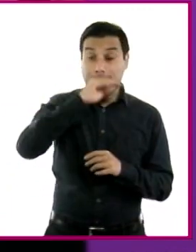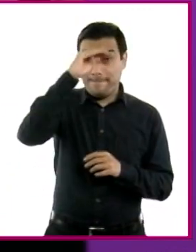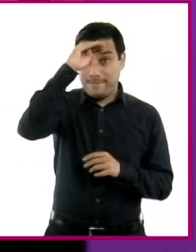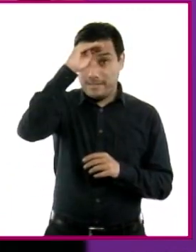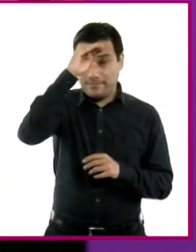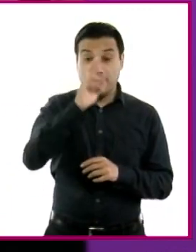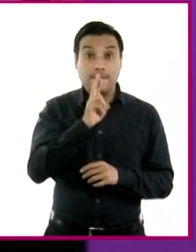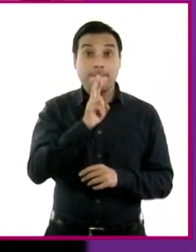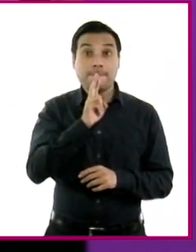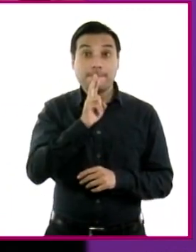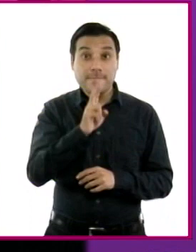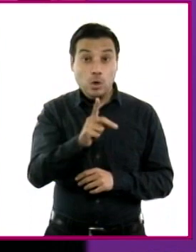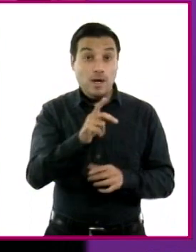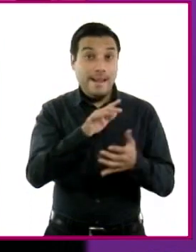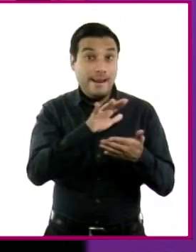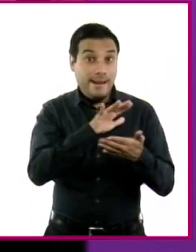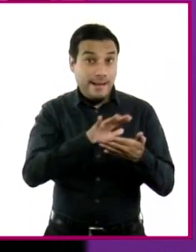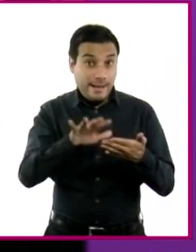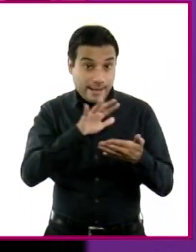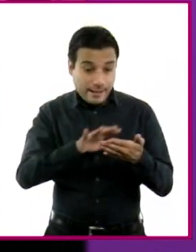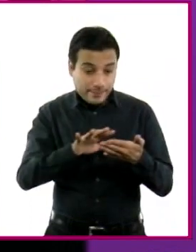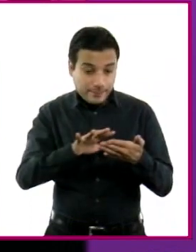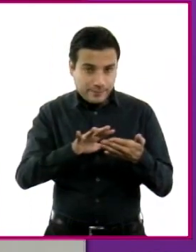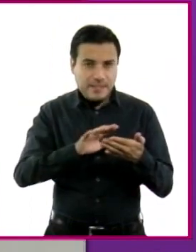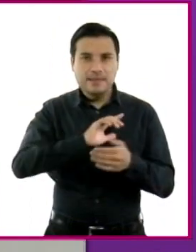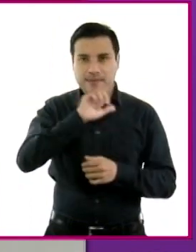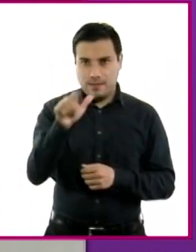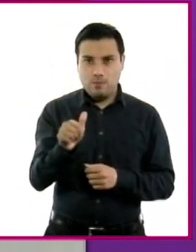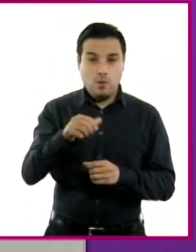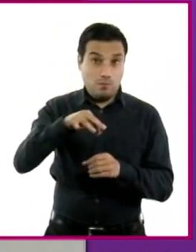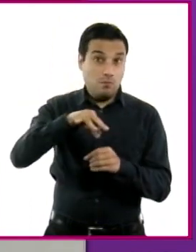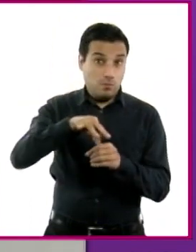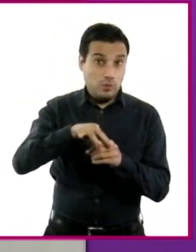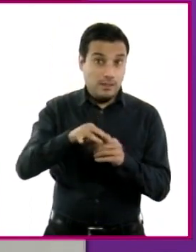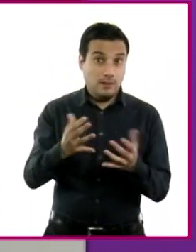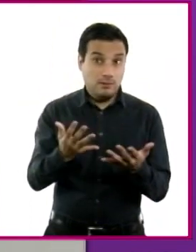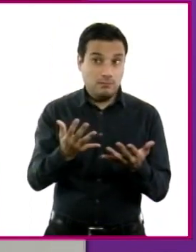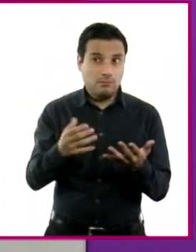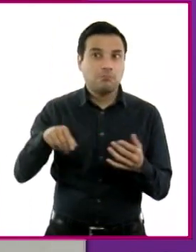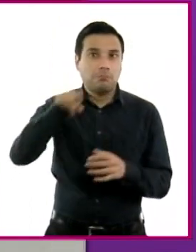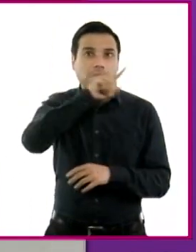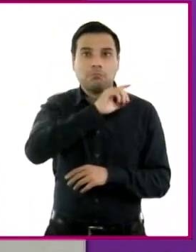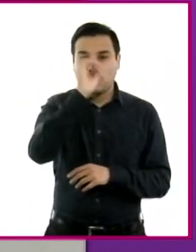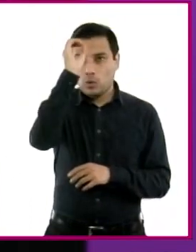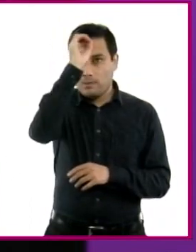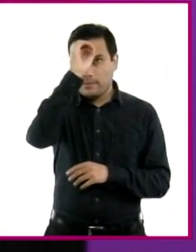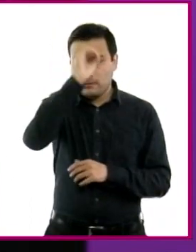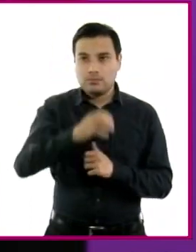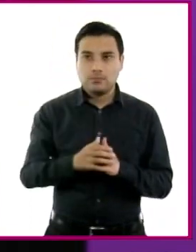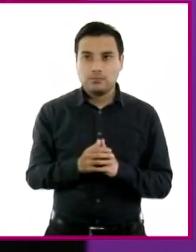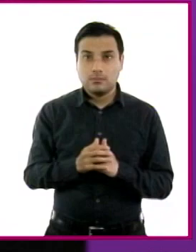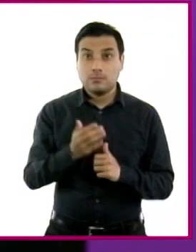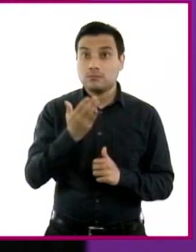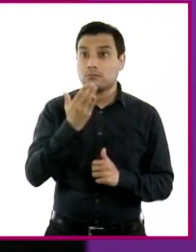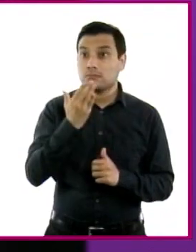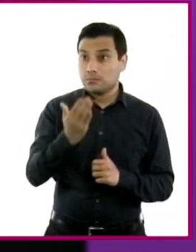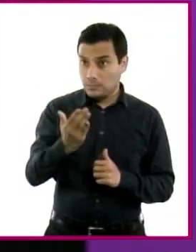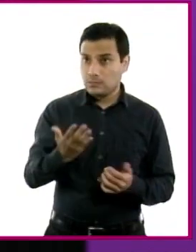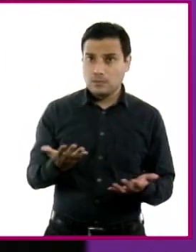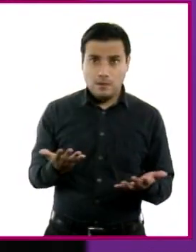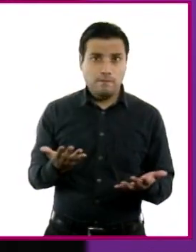them all, and then vote for them. What do you say? Fine. I think it's